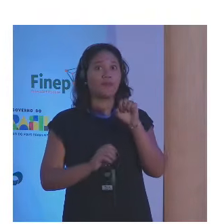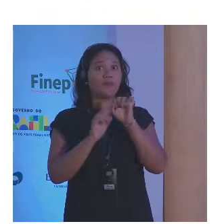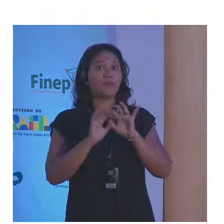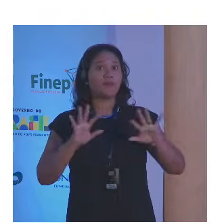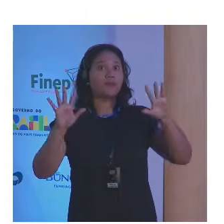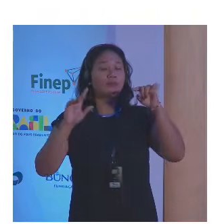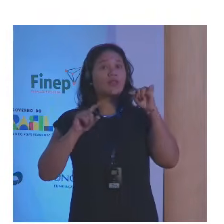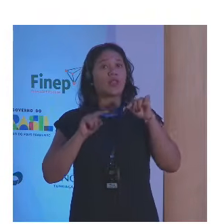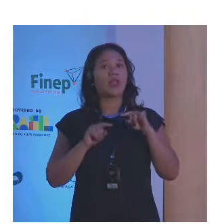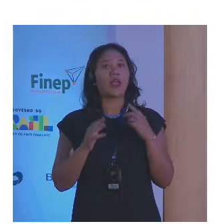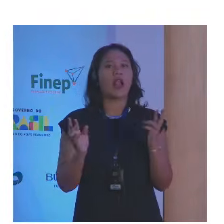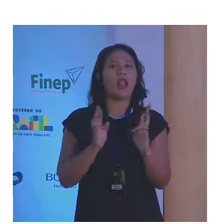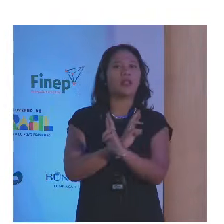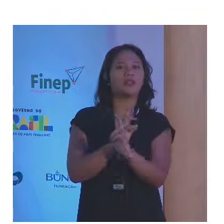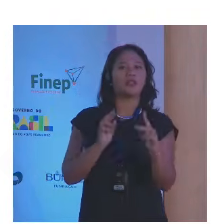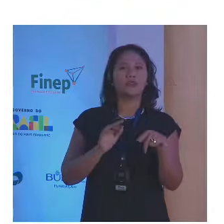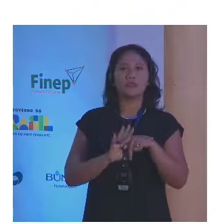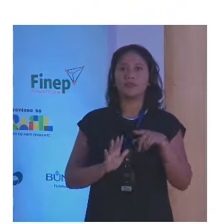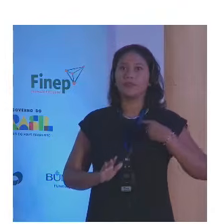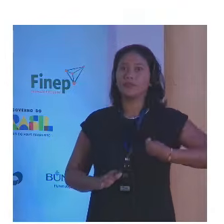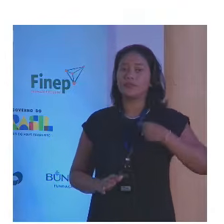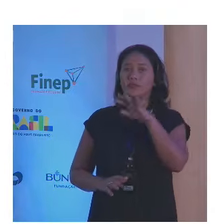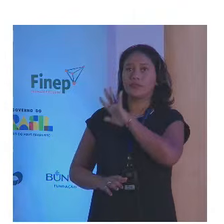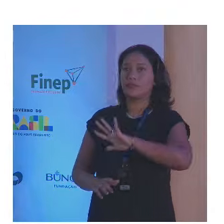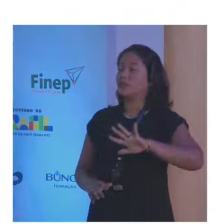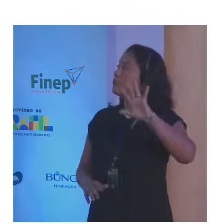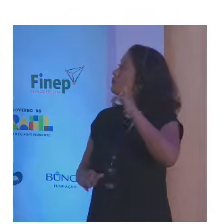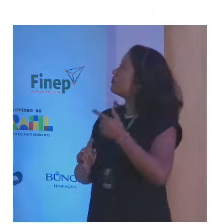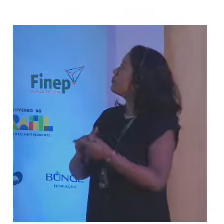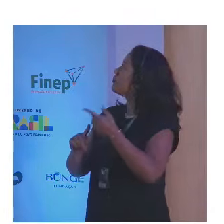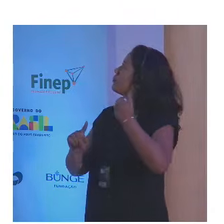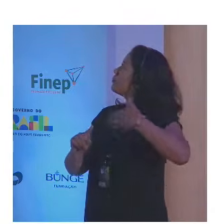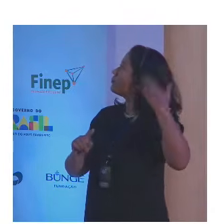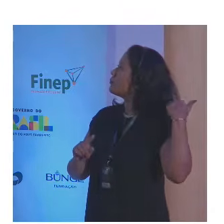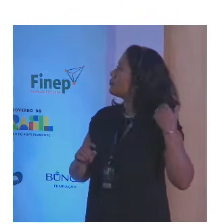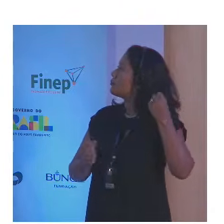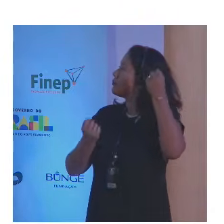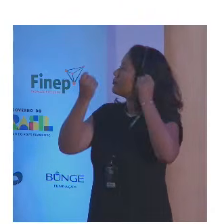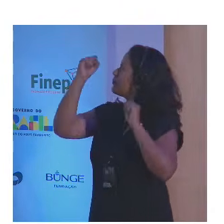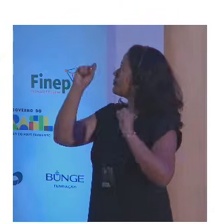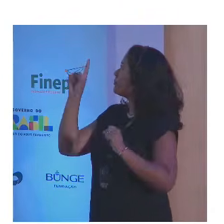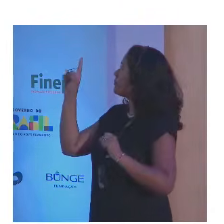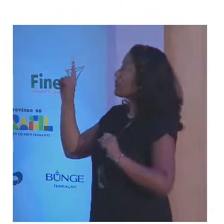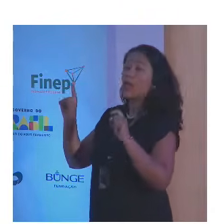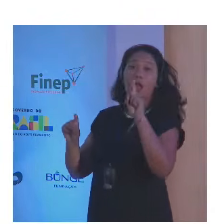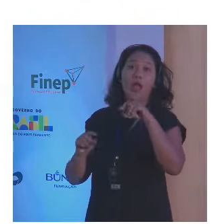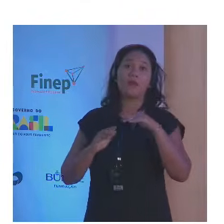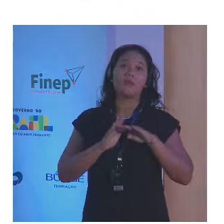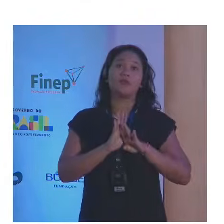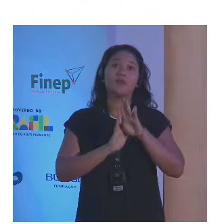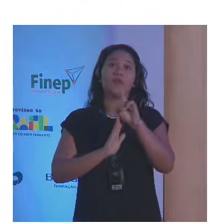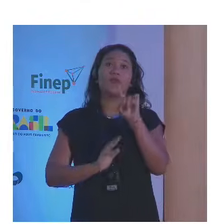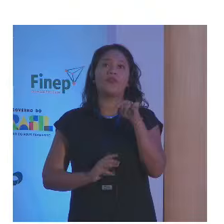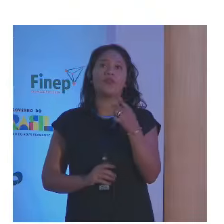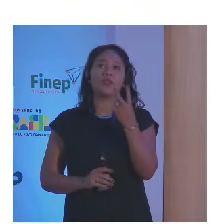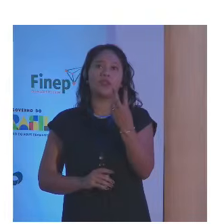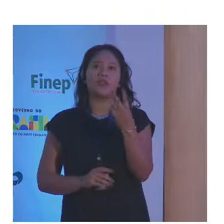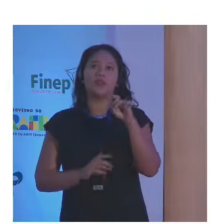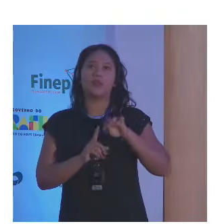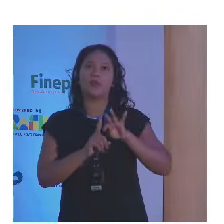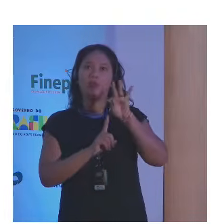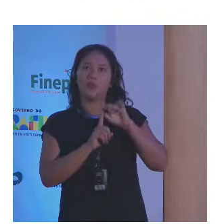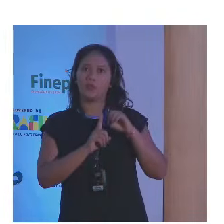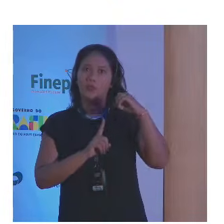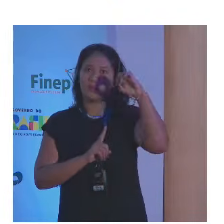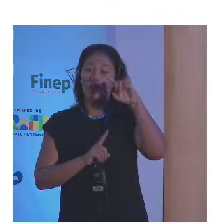to the pre-industrial, is 1.30 degrees Celsius. Now, here I want